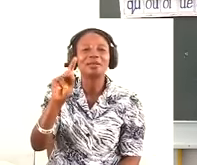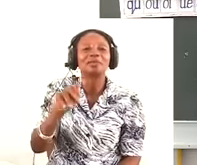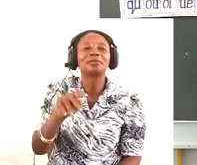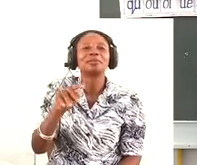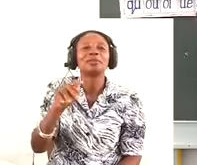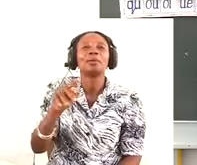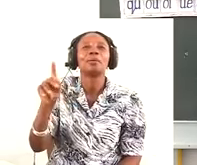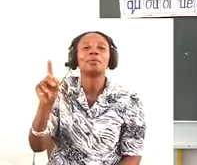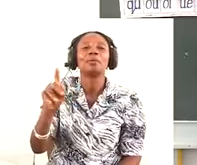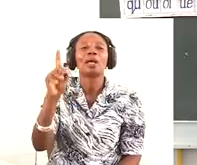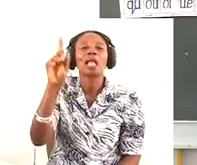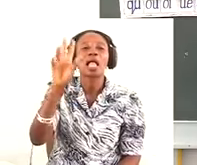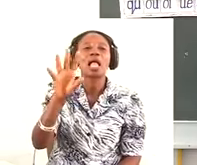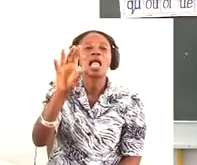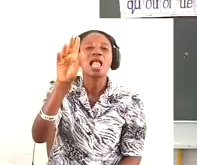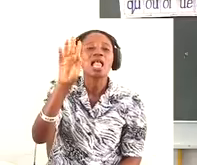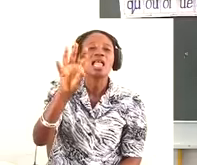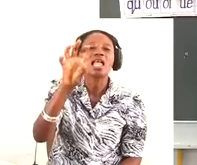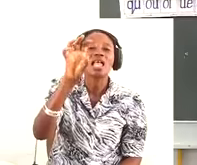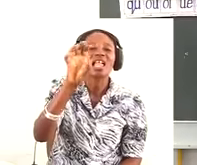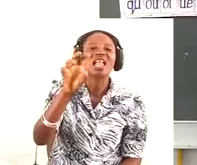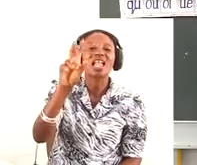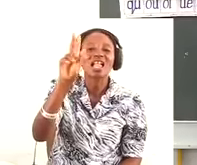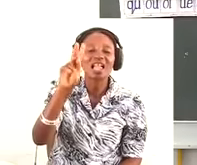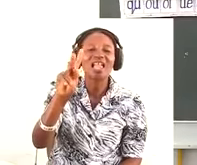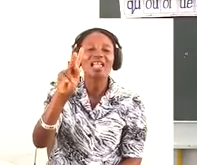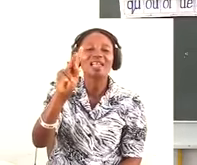Kites are flying in the sky.